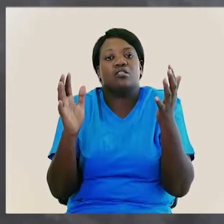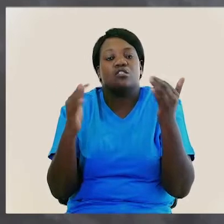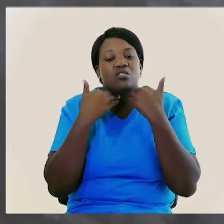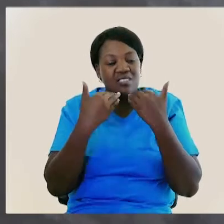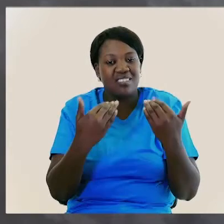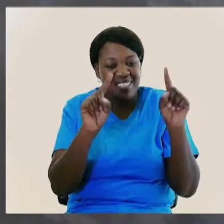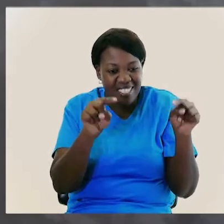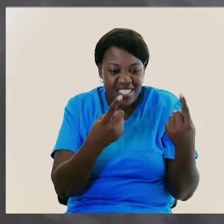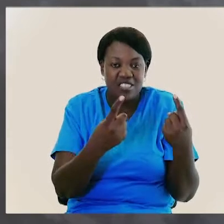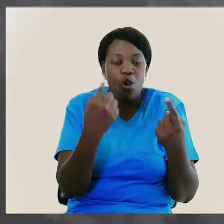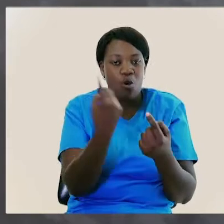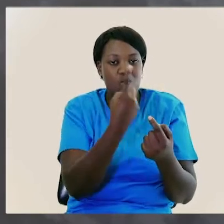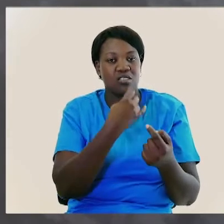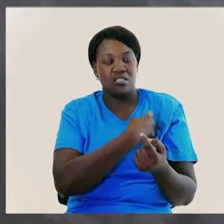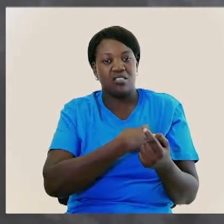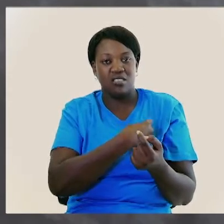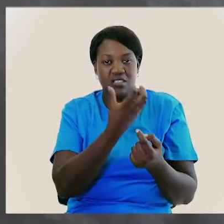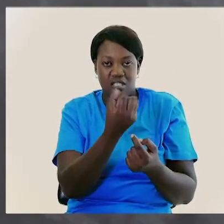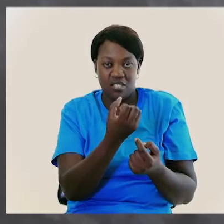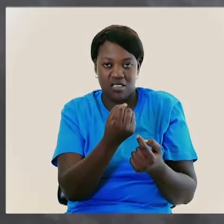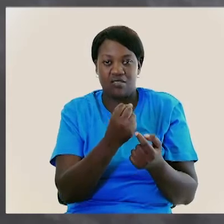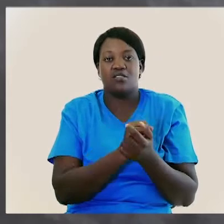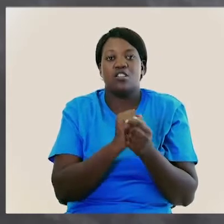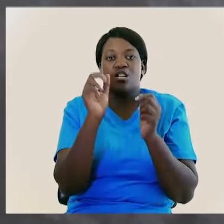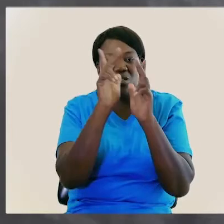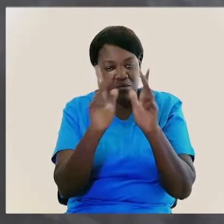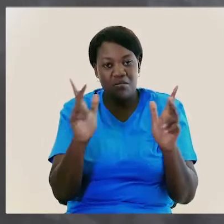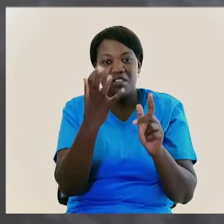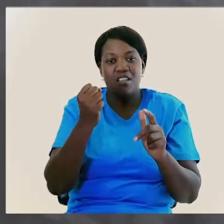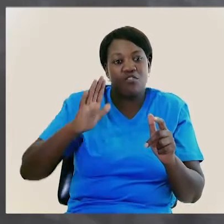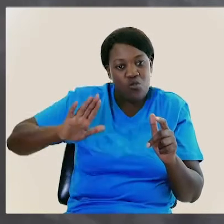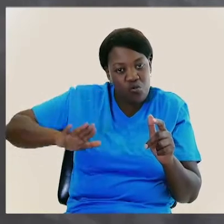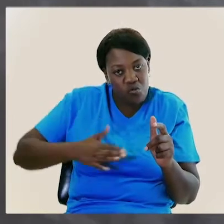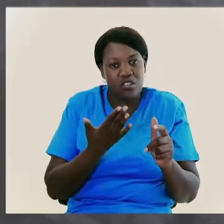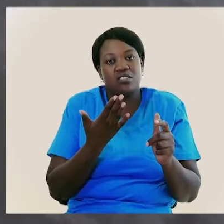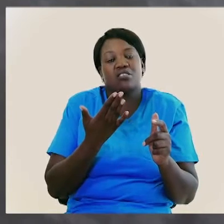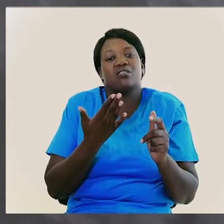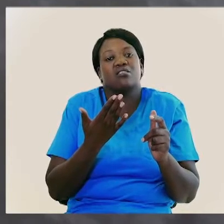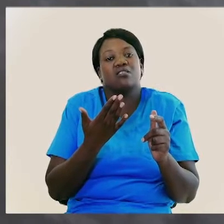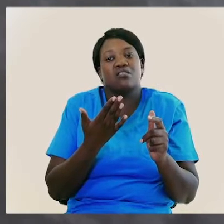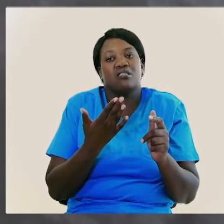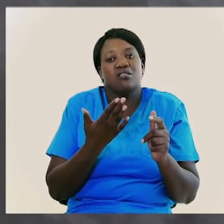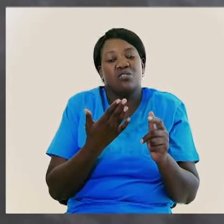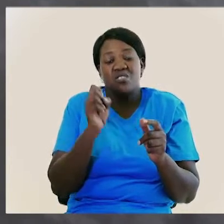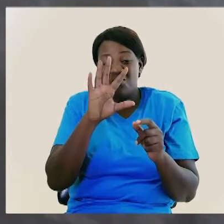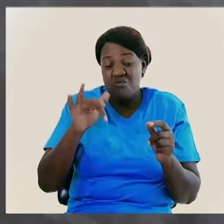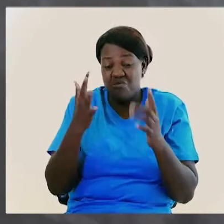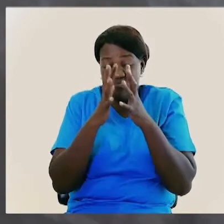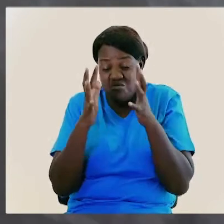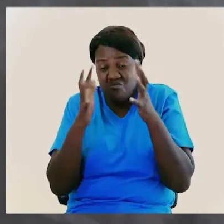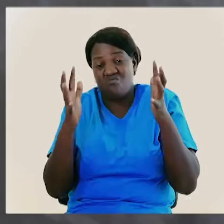life. People also have wants which must be satisfied, and the more we have, the more we tend to